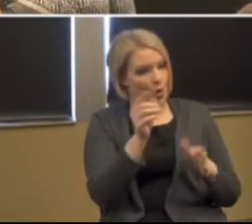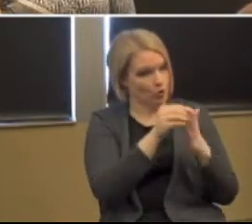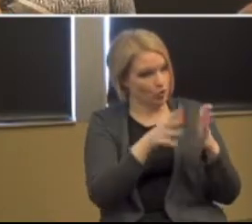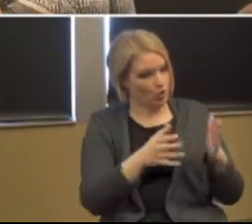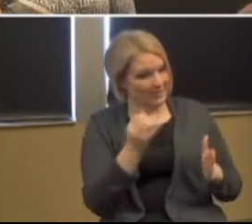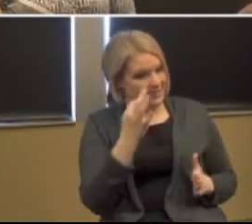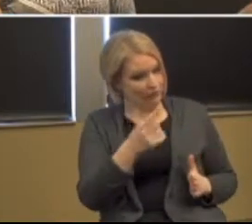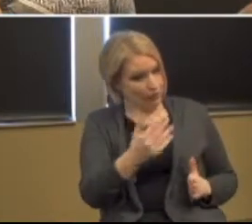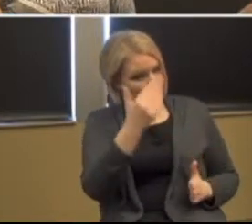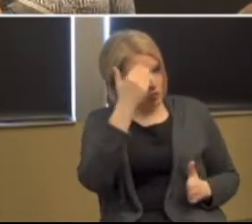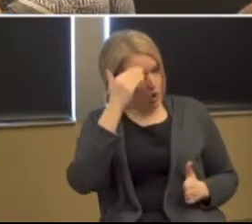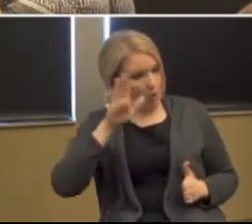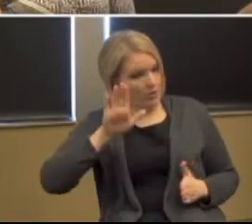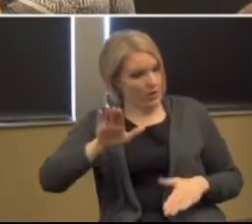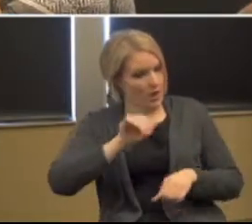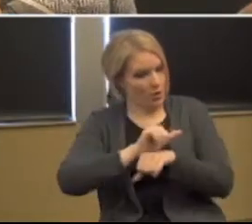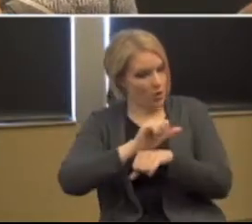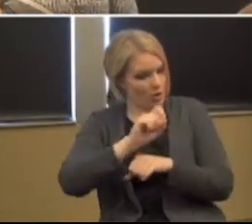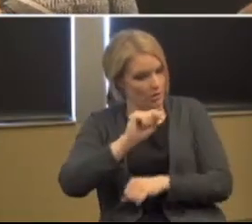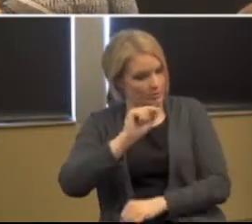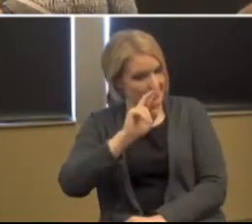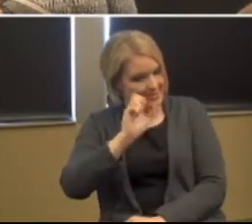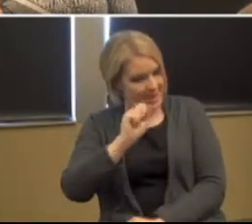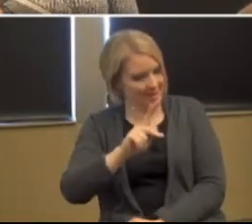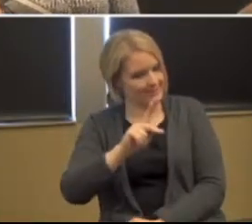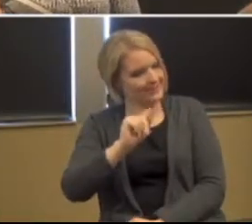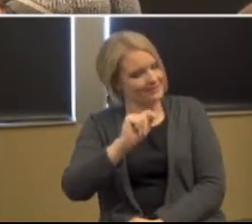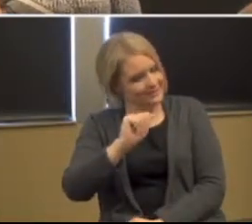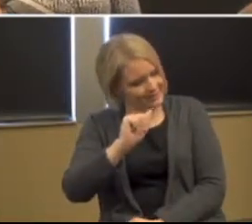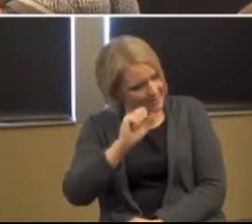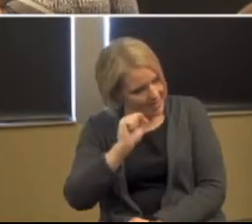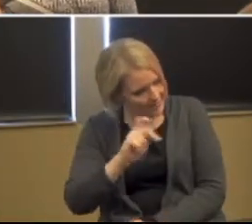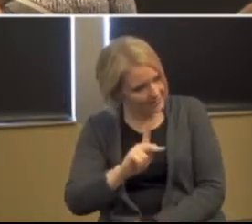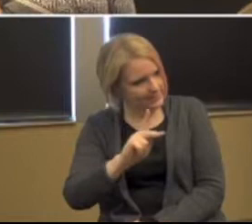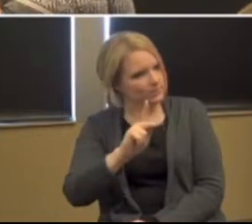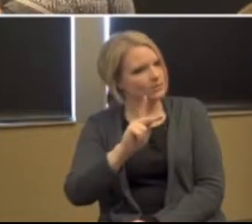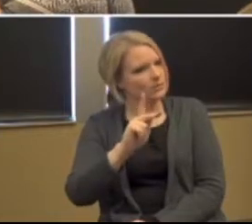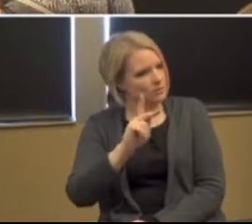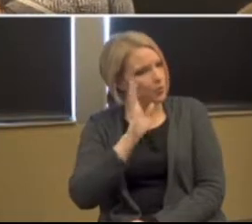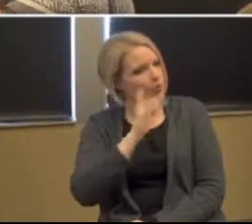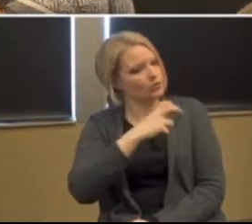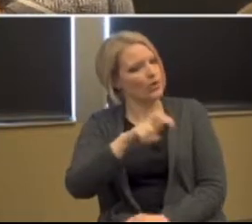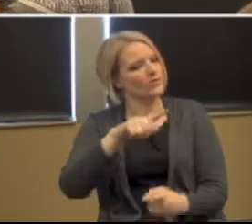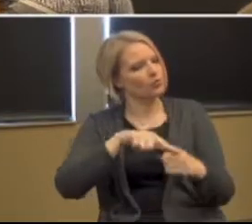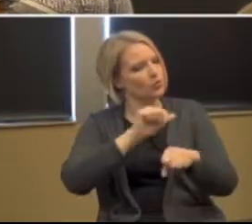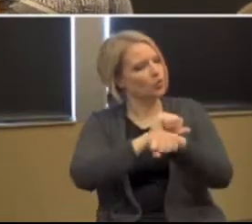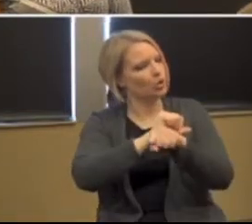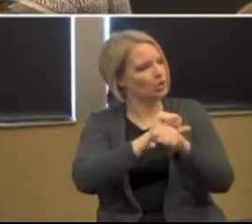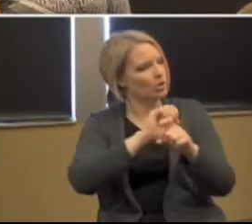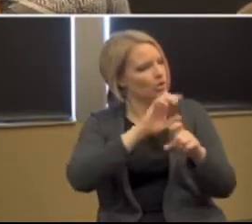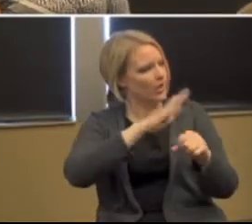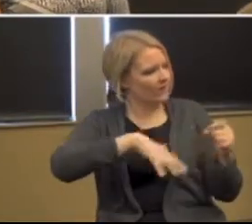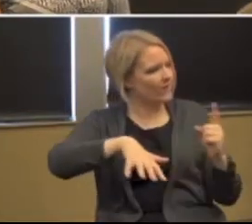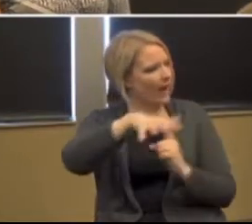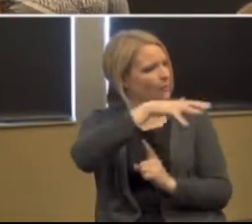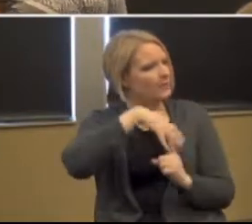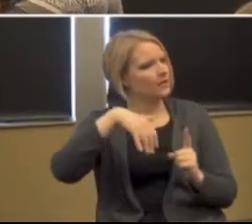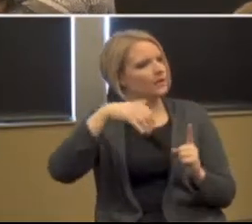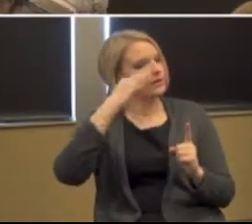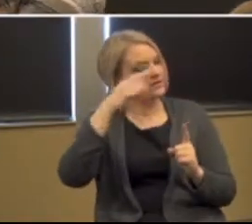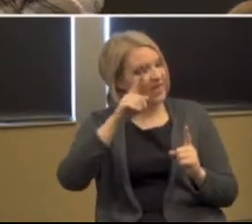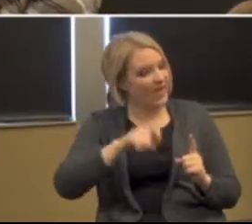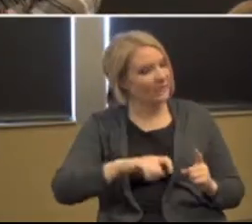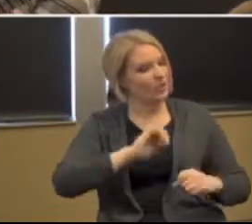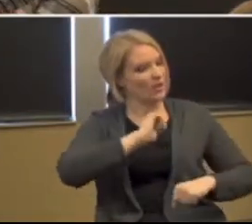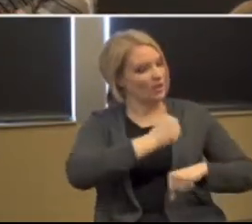if you know what their work task is going to be, if you're transitioning them into a work environment, if it involves